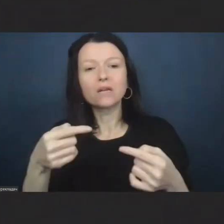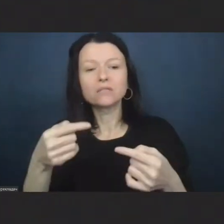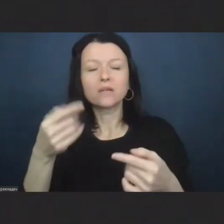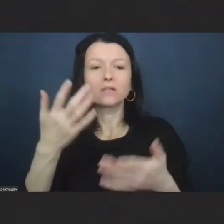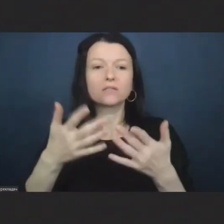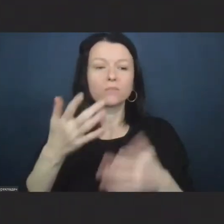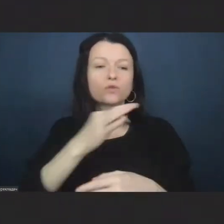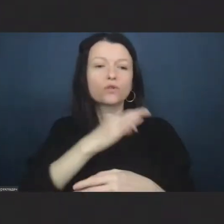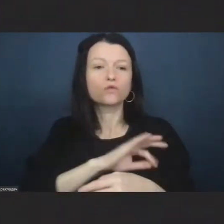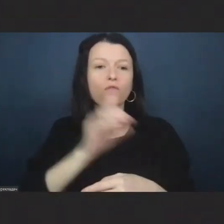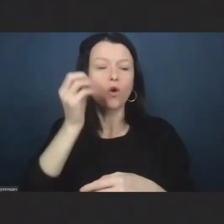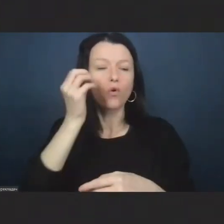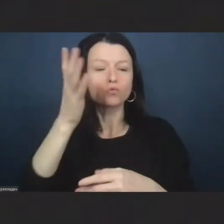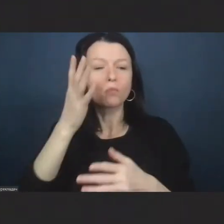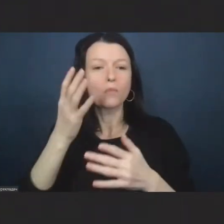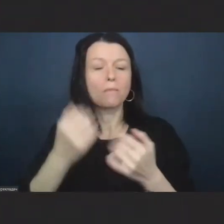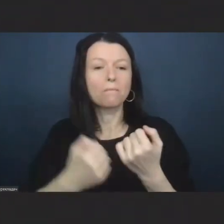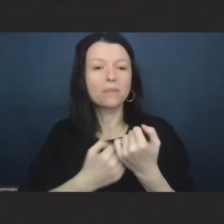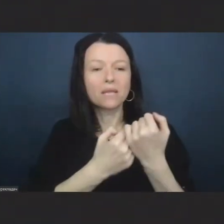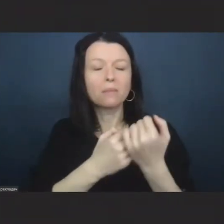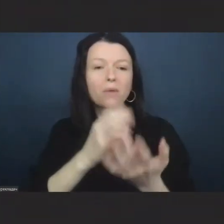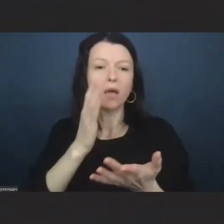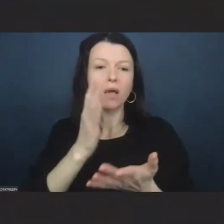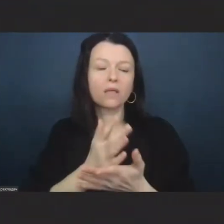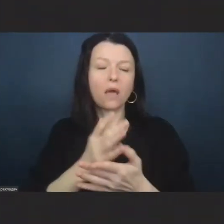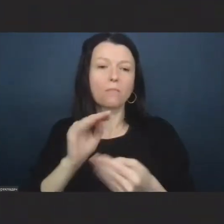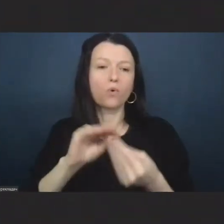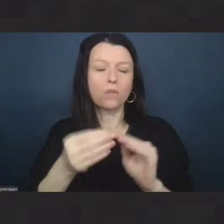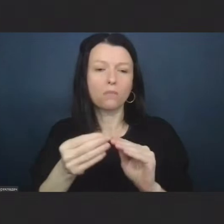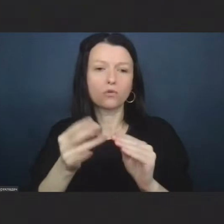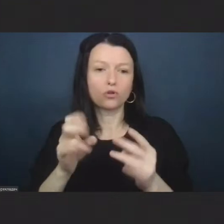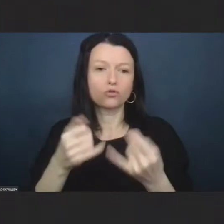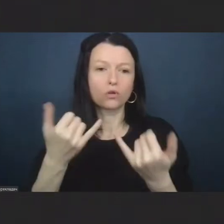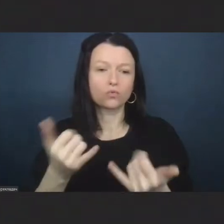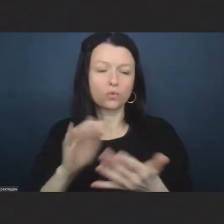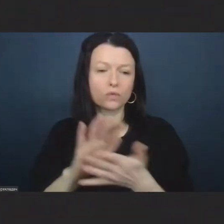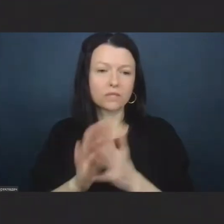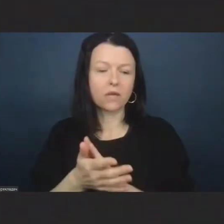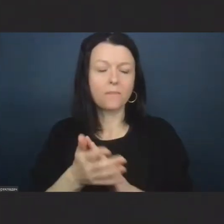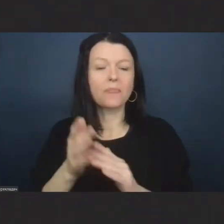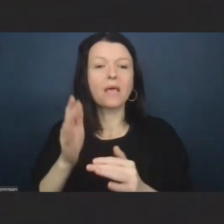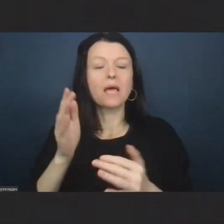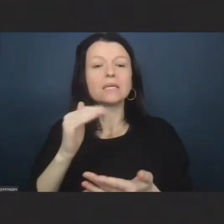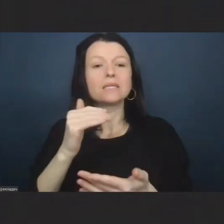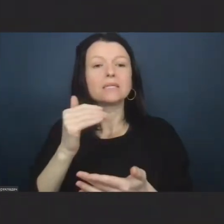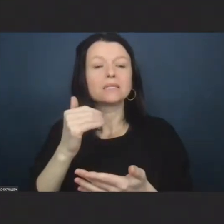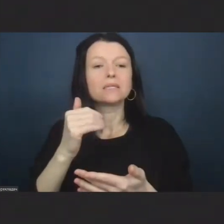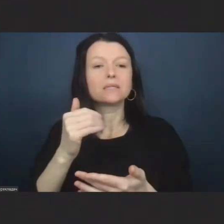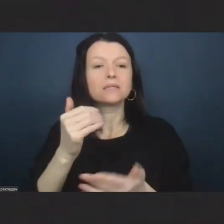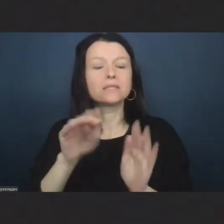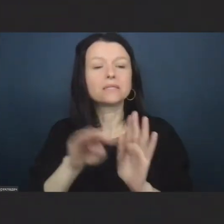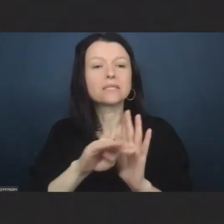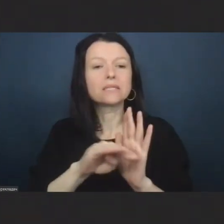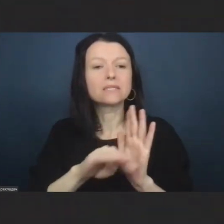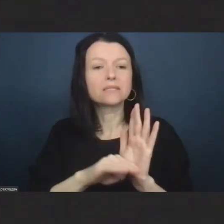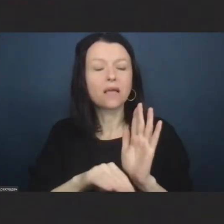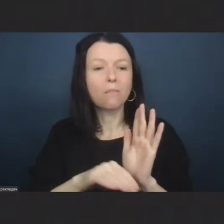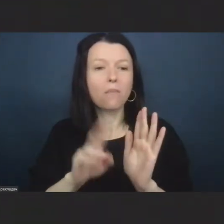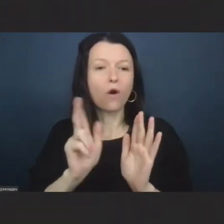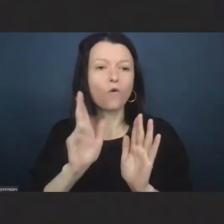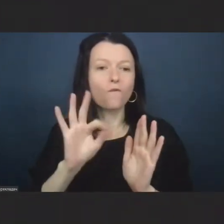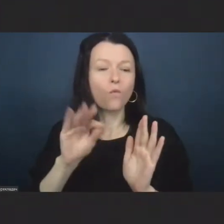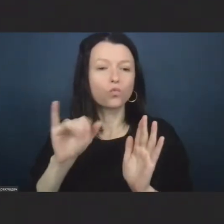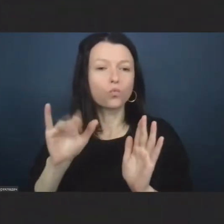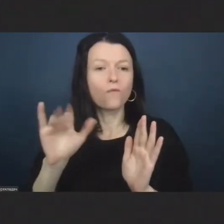the so-called reasonable application raises a lot of questions. The issue of